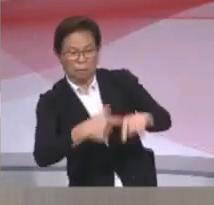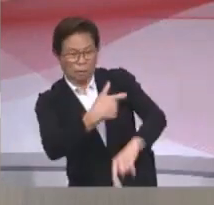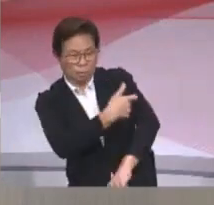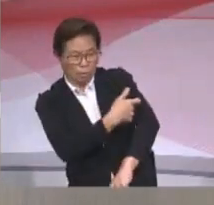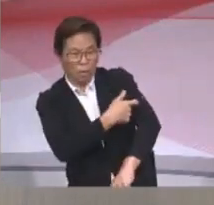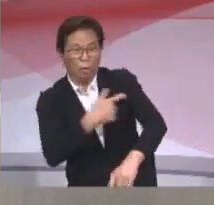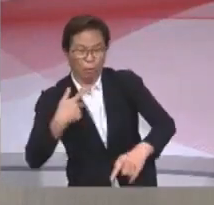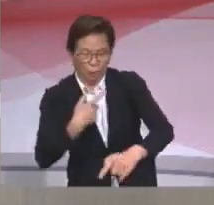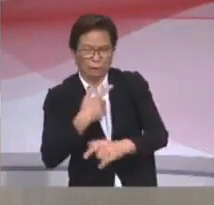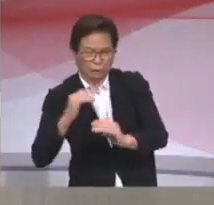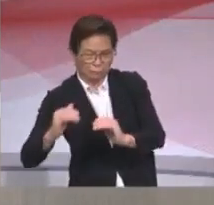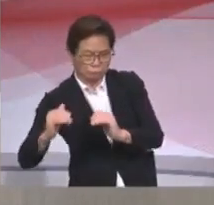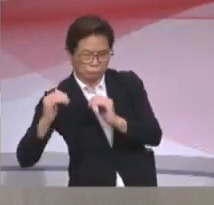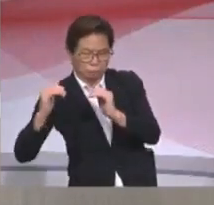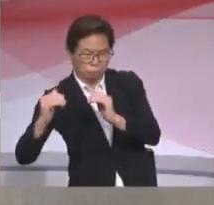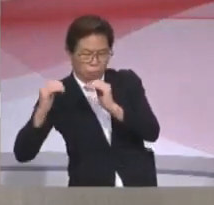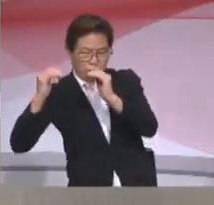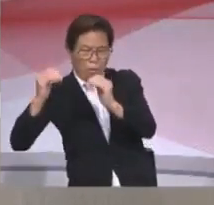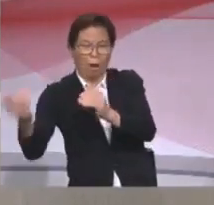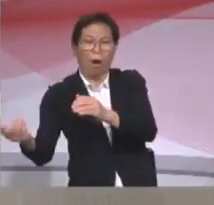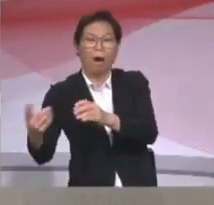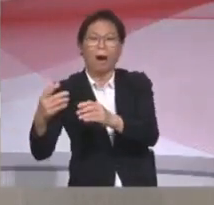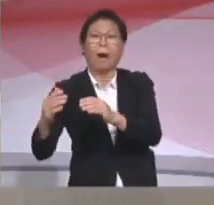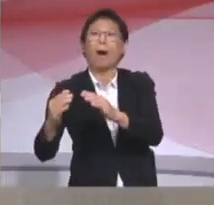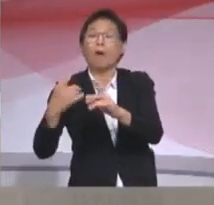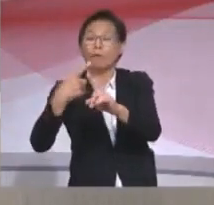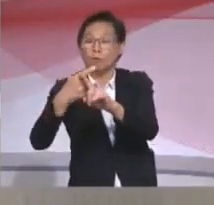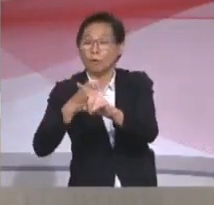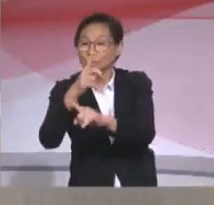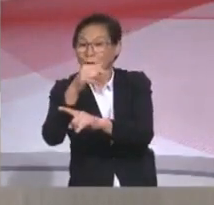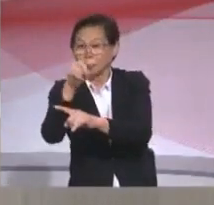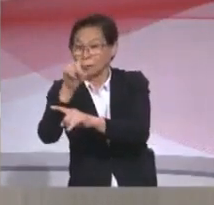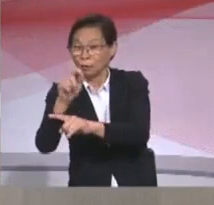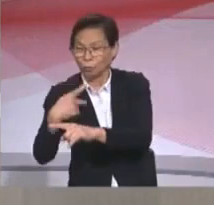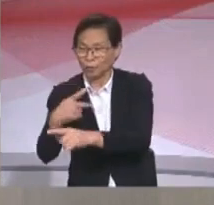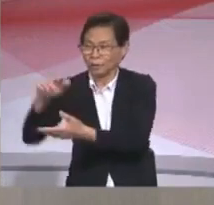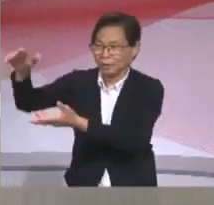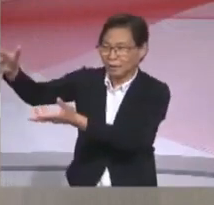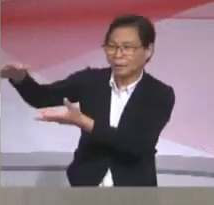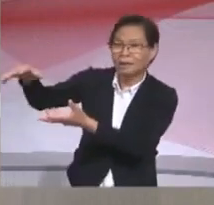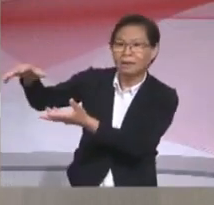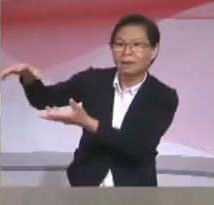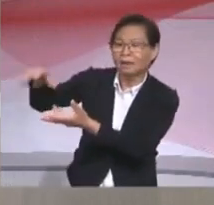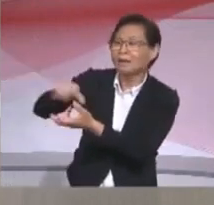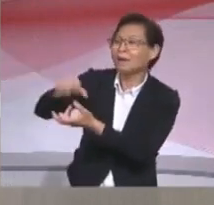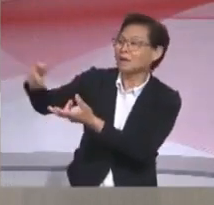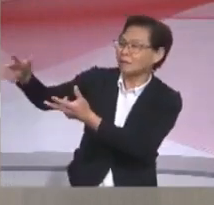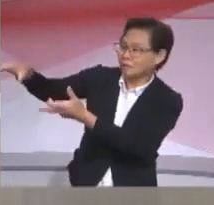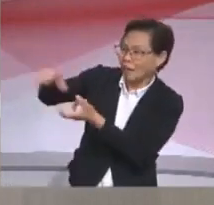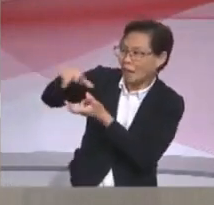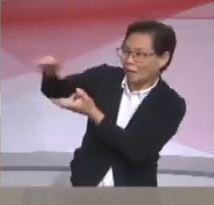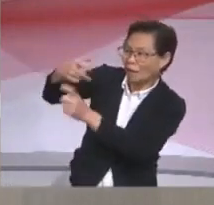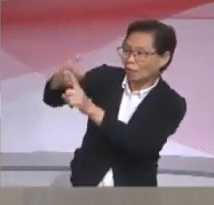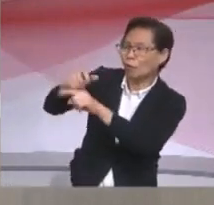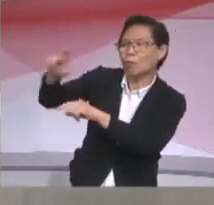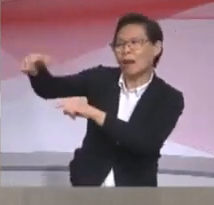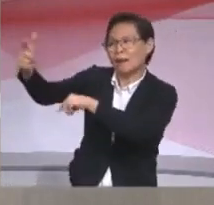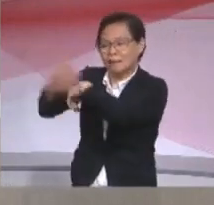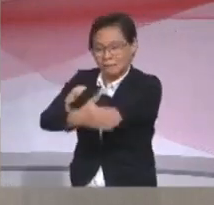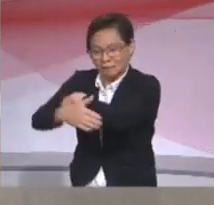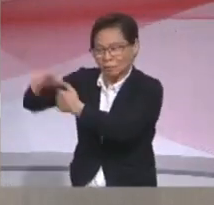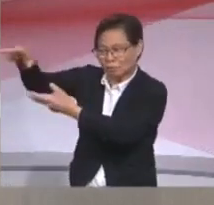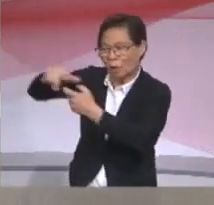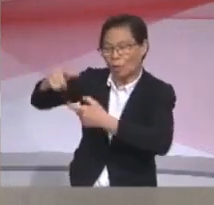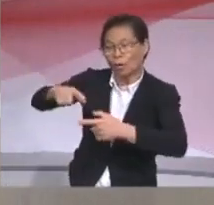still updating based on the data that we continue to get from other parts of the world. When we